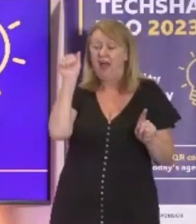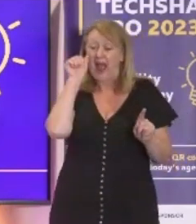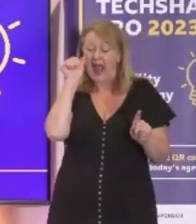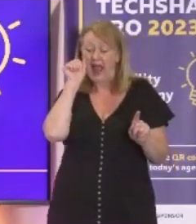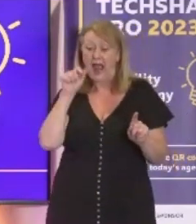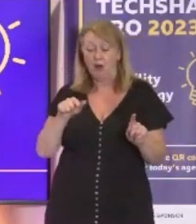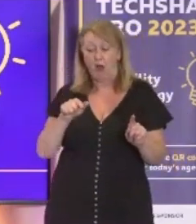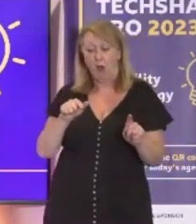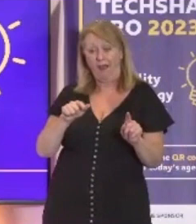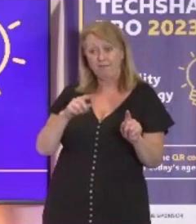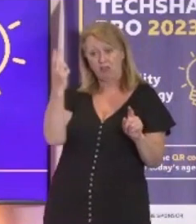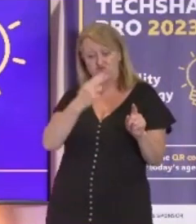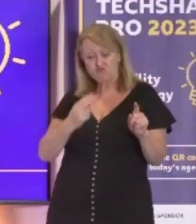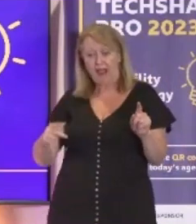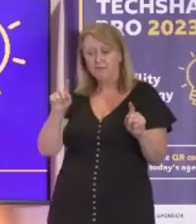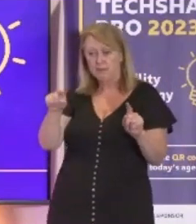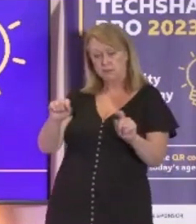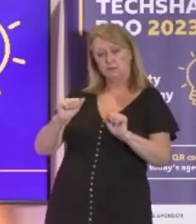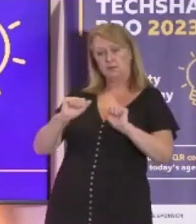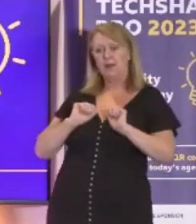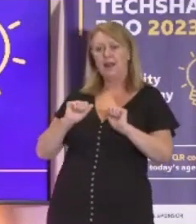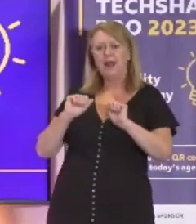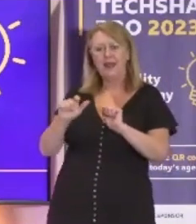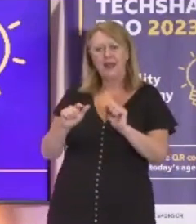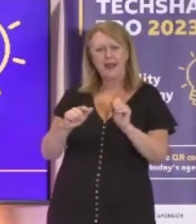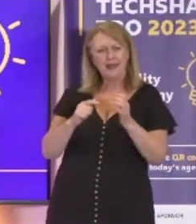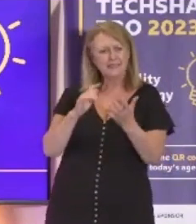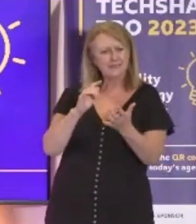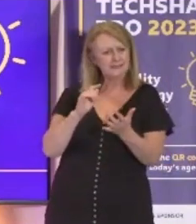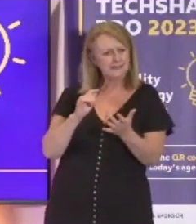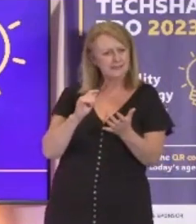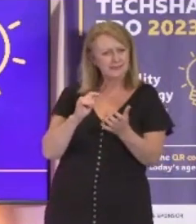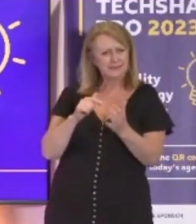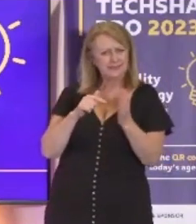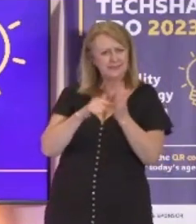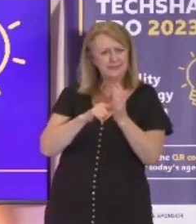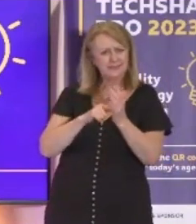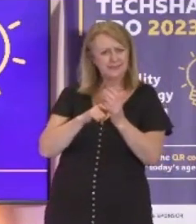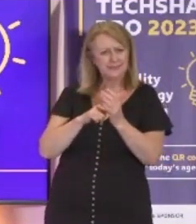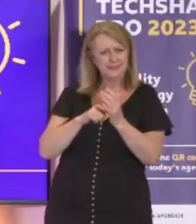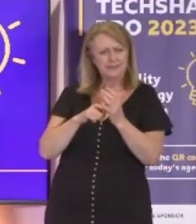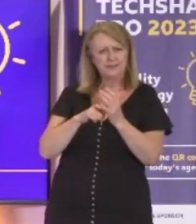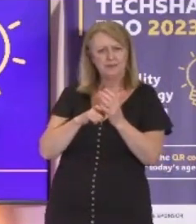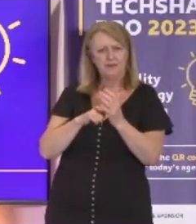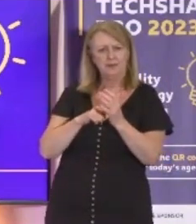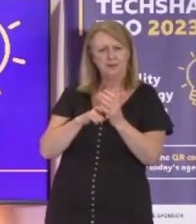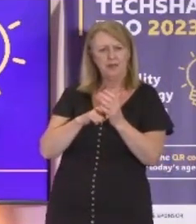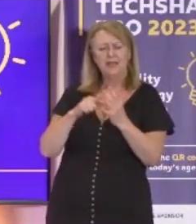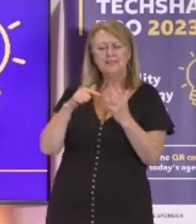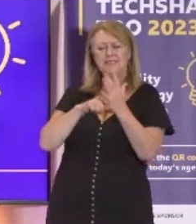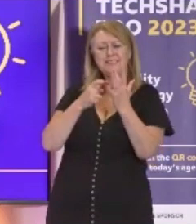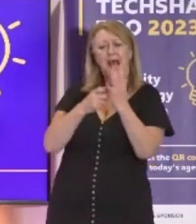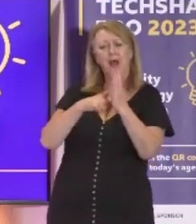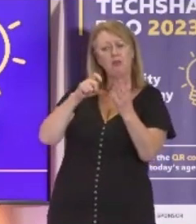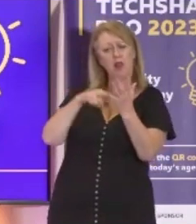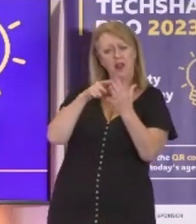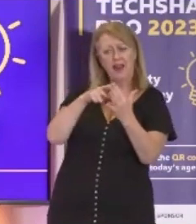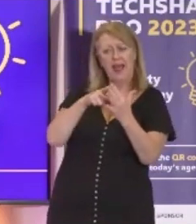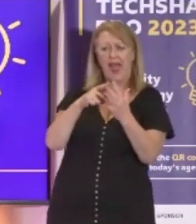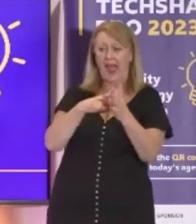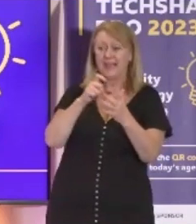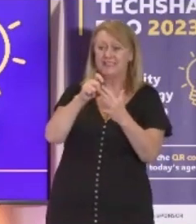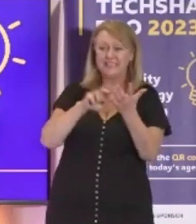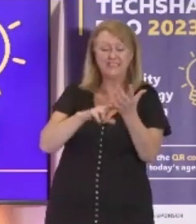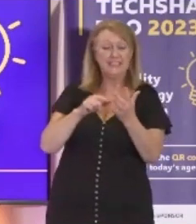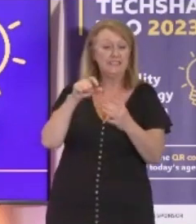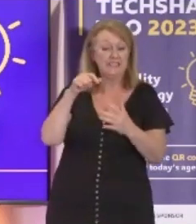CAD graphics so they can build their own version of my tactile ADC sign, because I think that is an important part of teaching the story that you're not